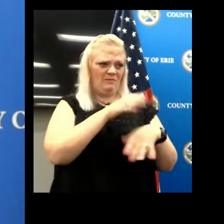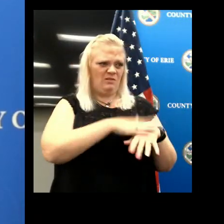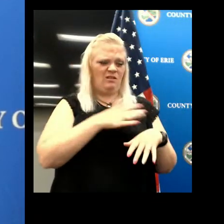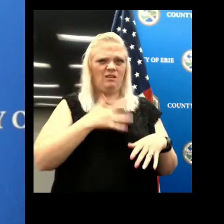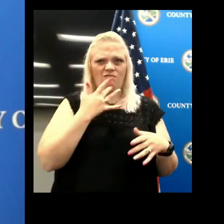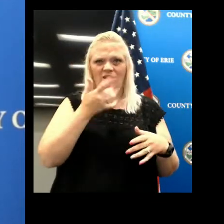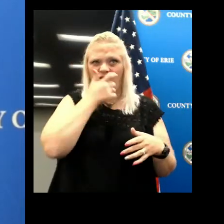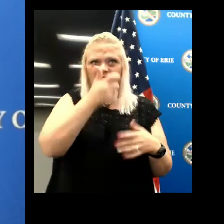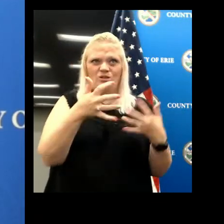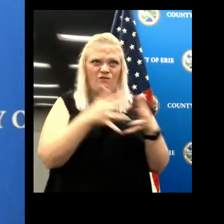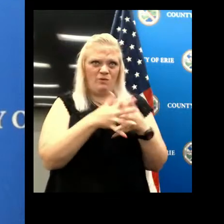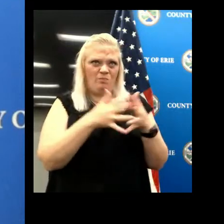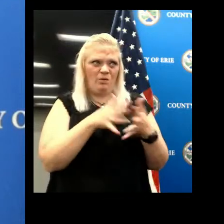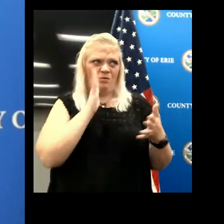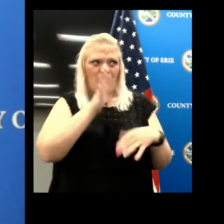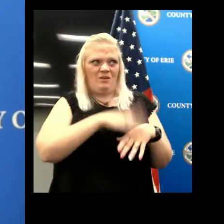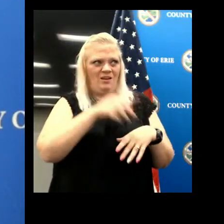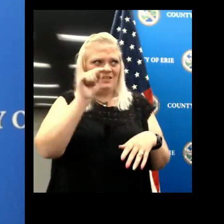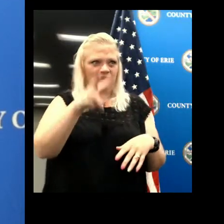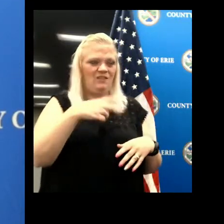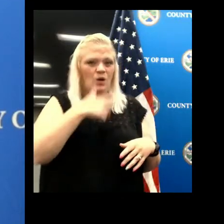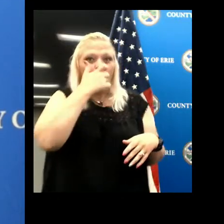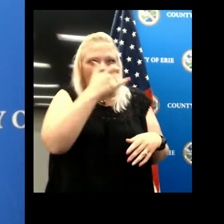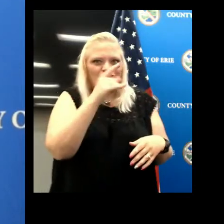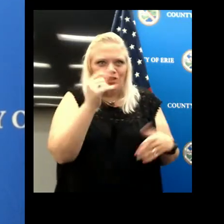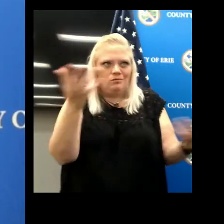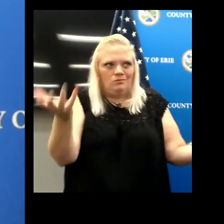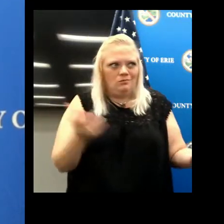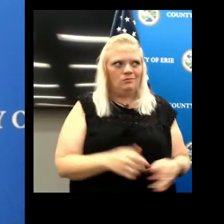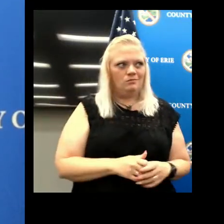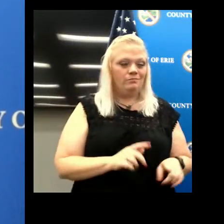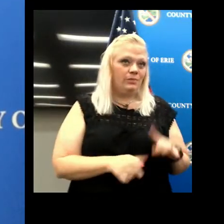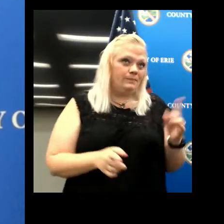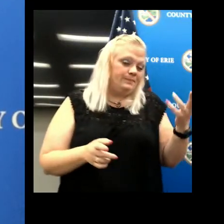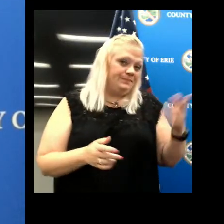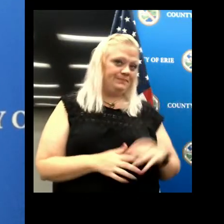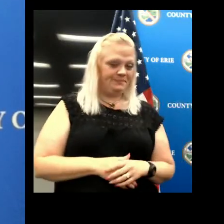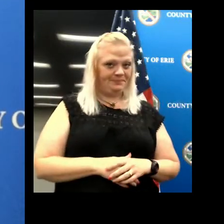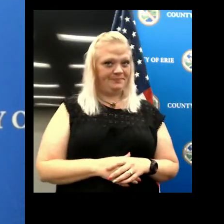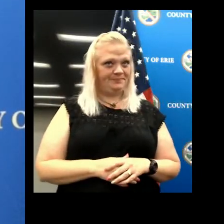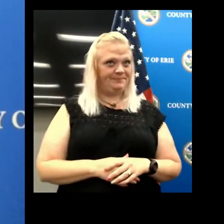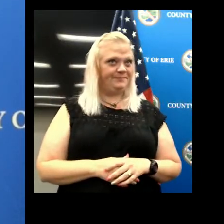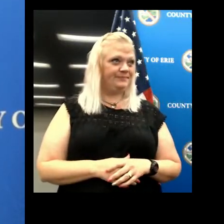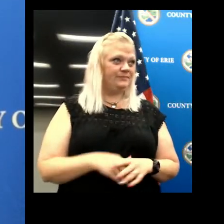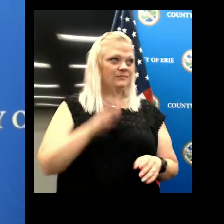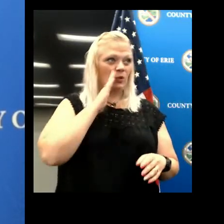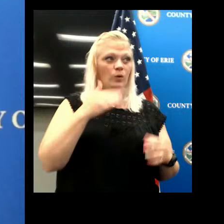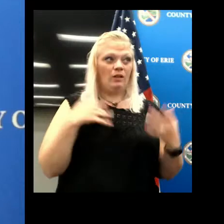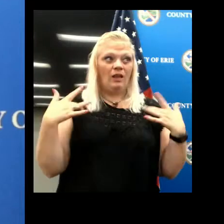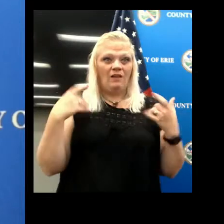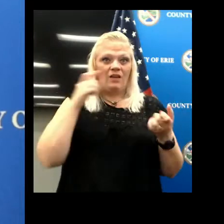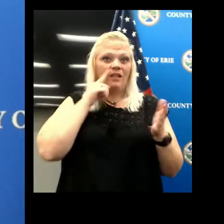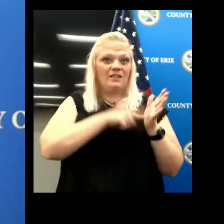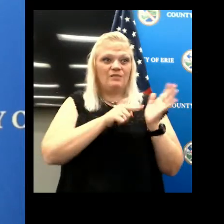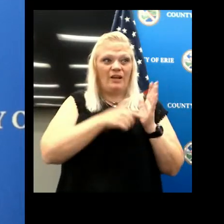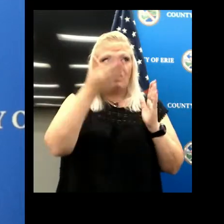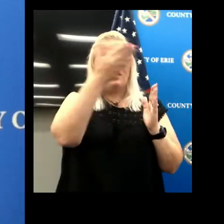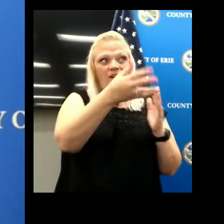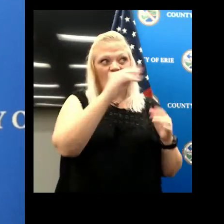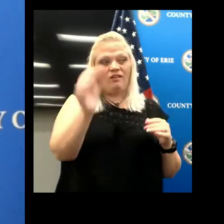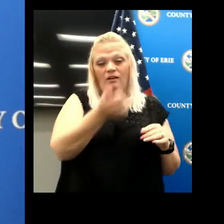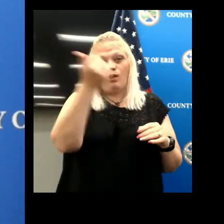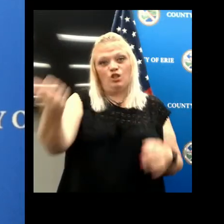game. It's going to be on TV. Watch it. But we're going to have health inspectors out there as well as